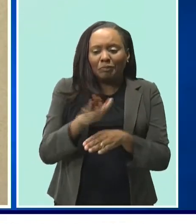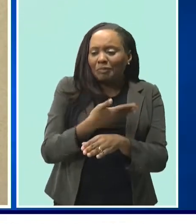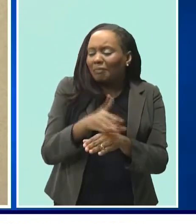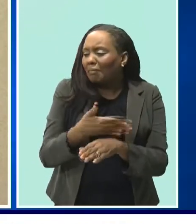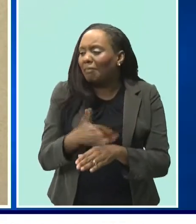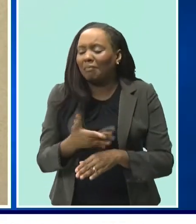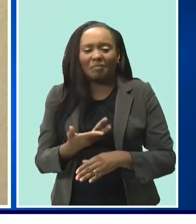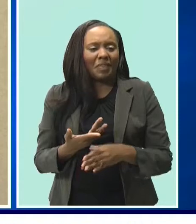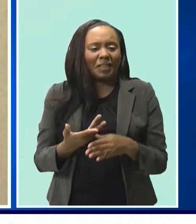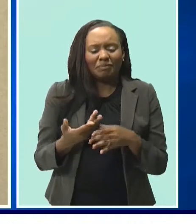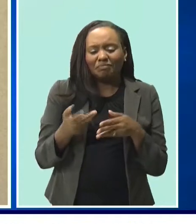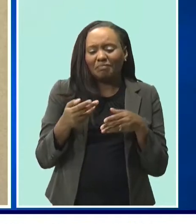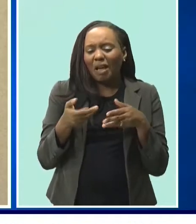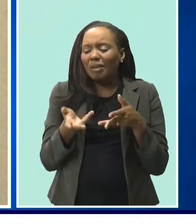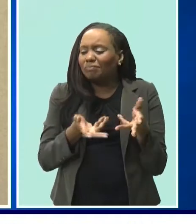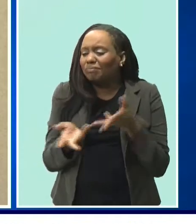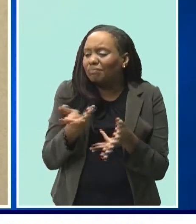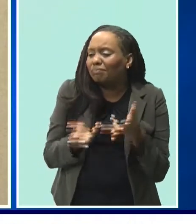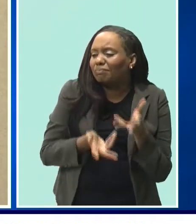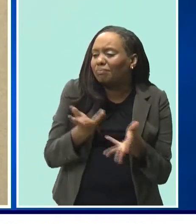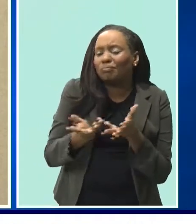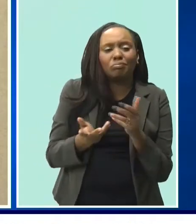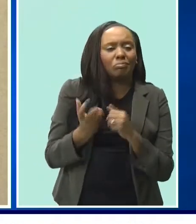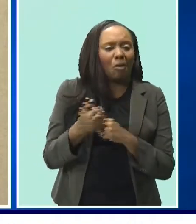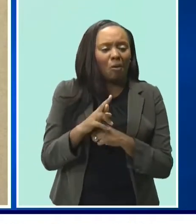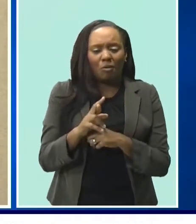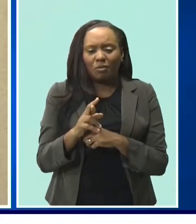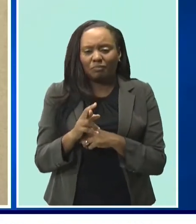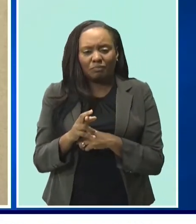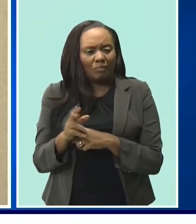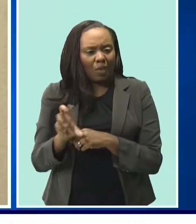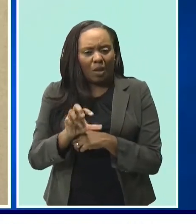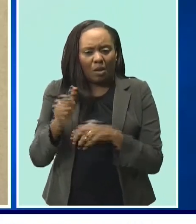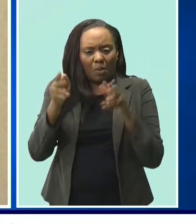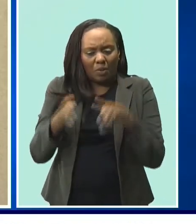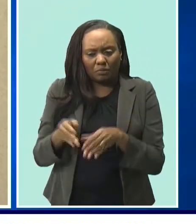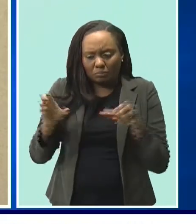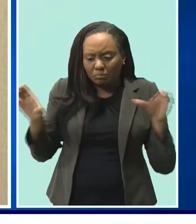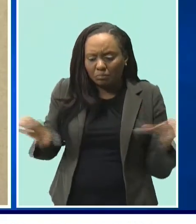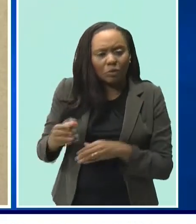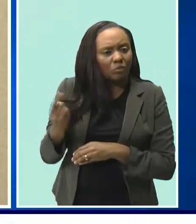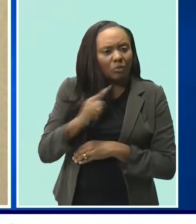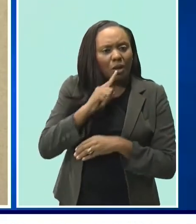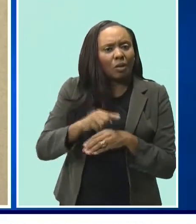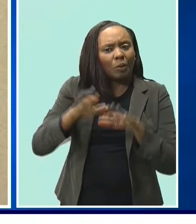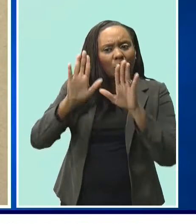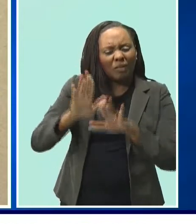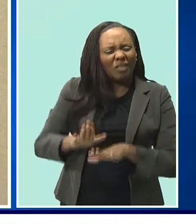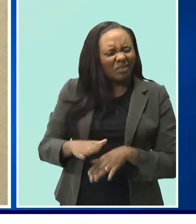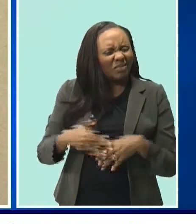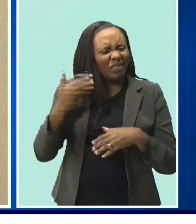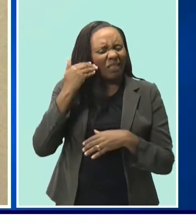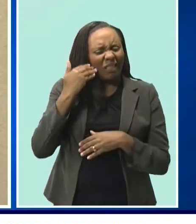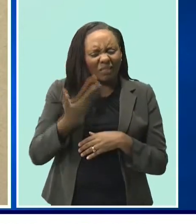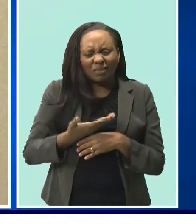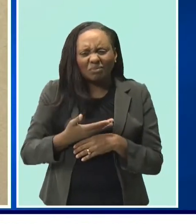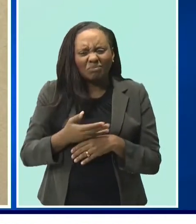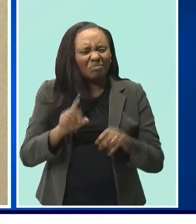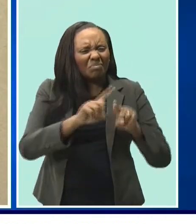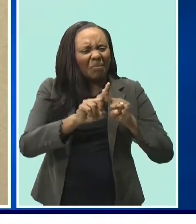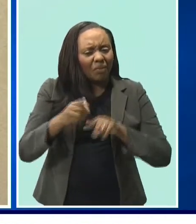amid the global coronavirus pandemic. He says these frontline workers turn up for their jobs intent on providing the best available